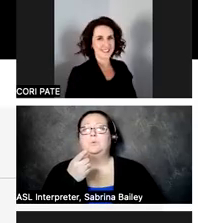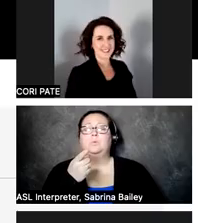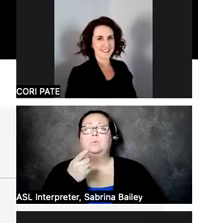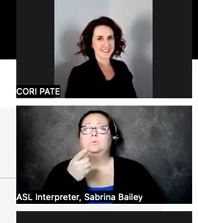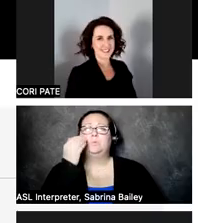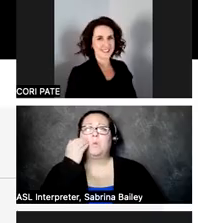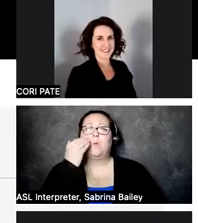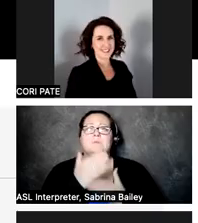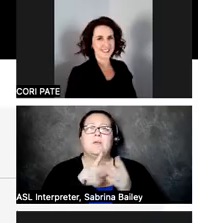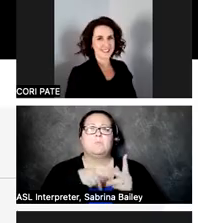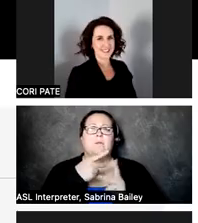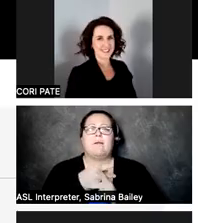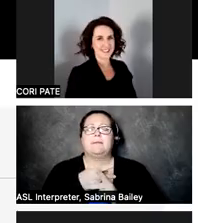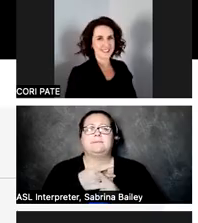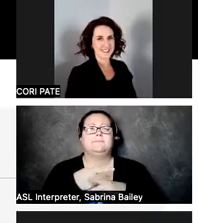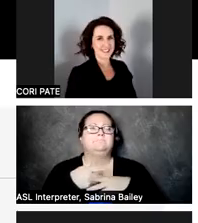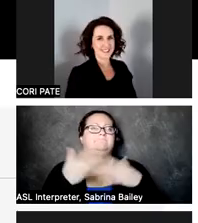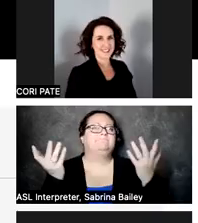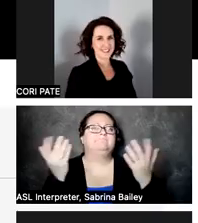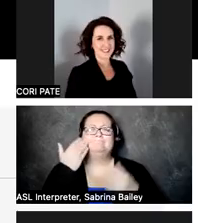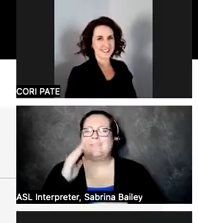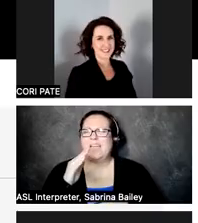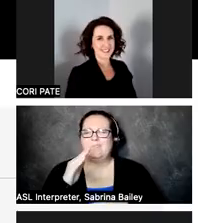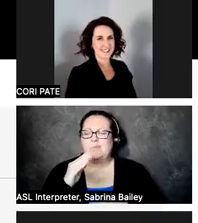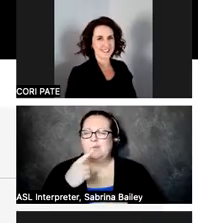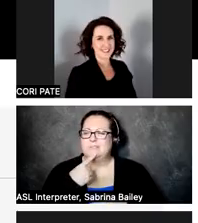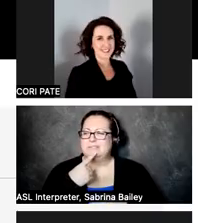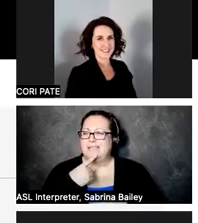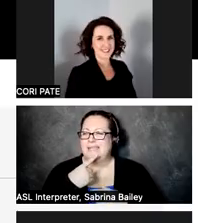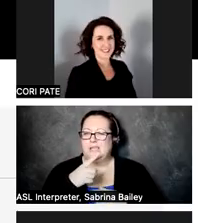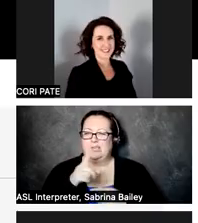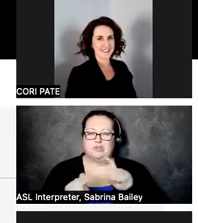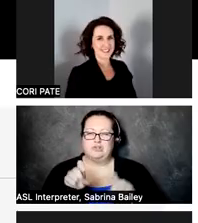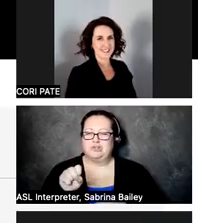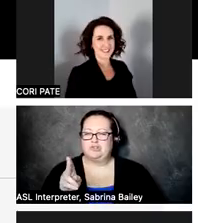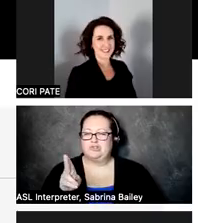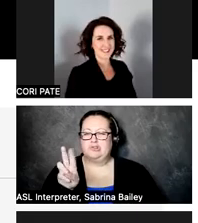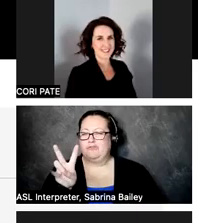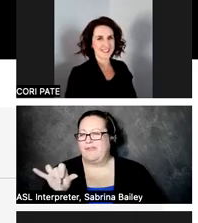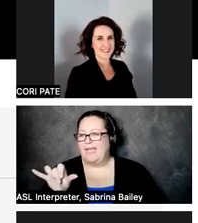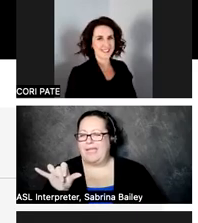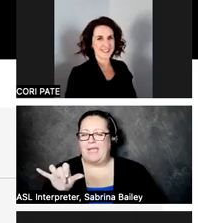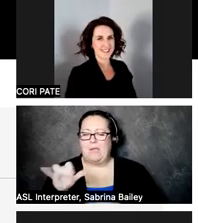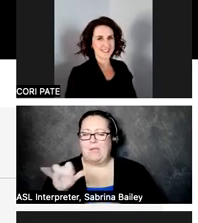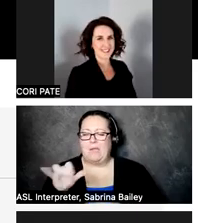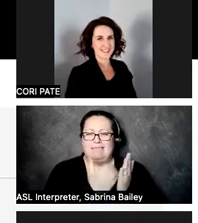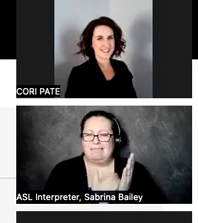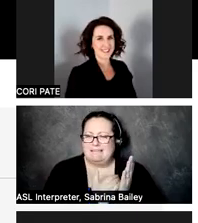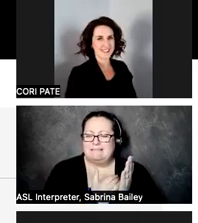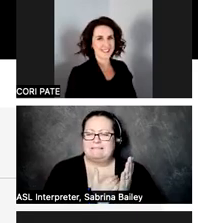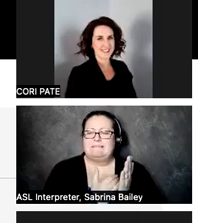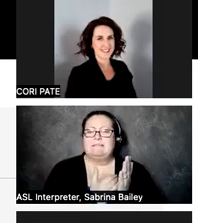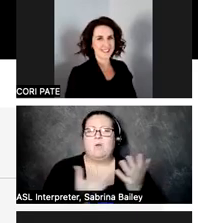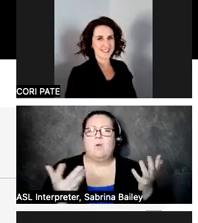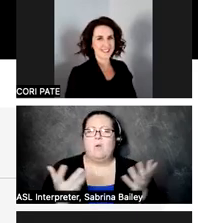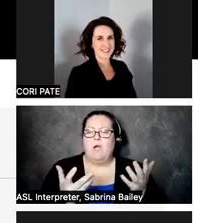of, I don't know if it's what would be called a survey, but maybe a list of exactly like what it